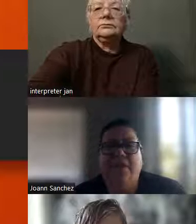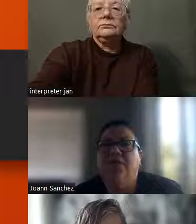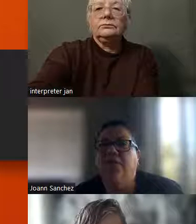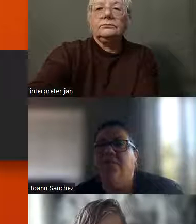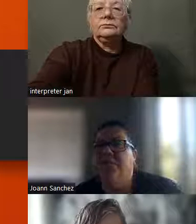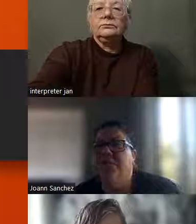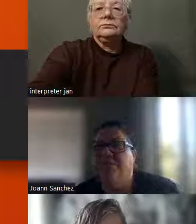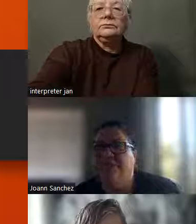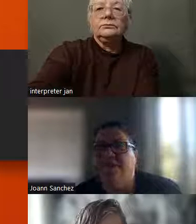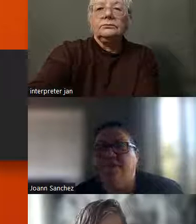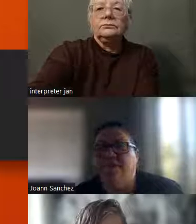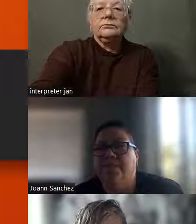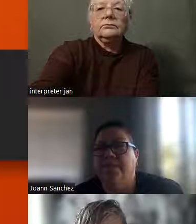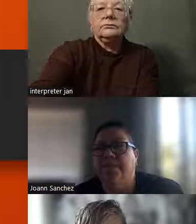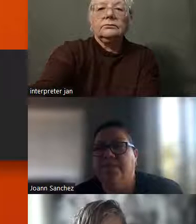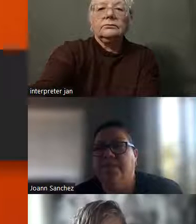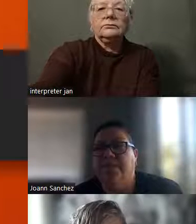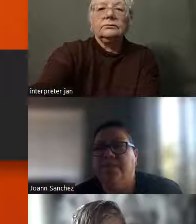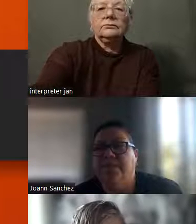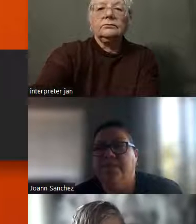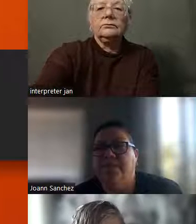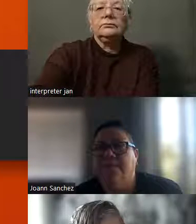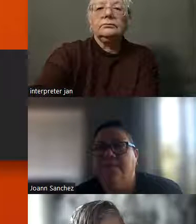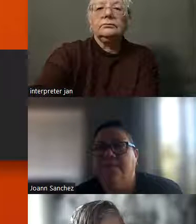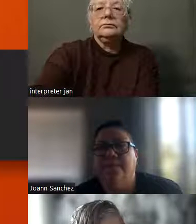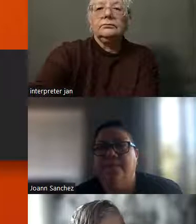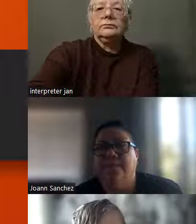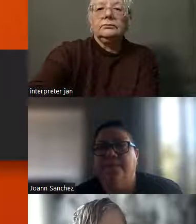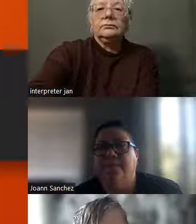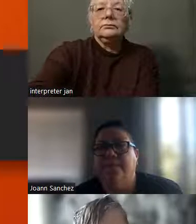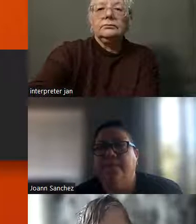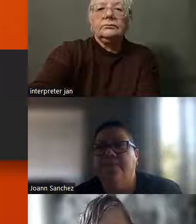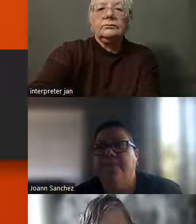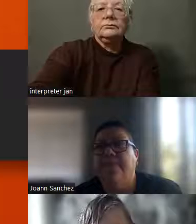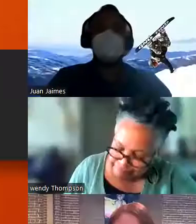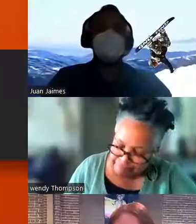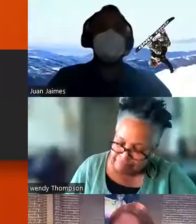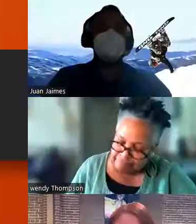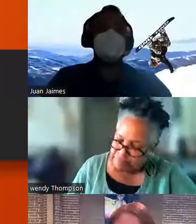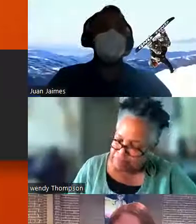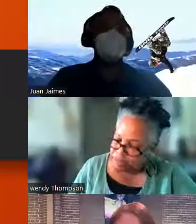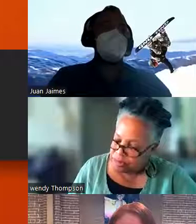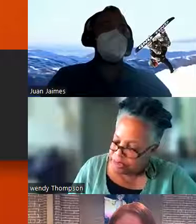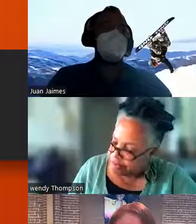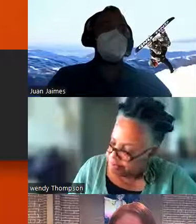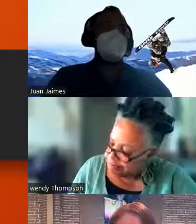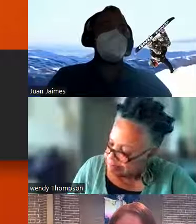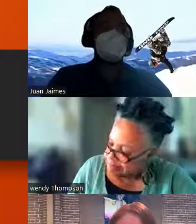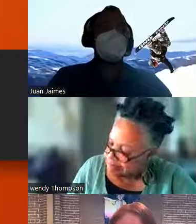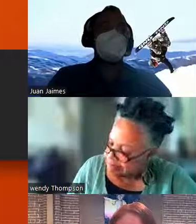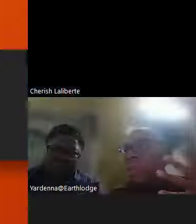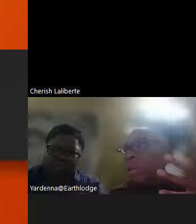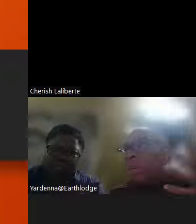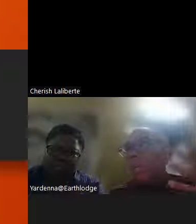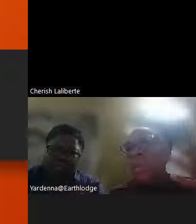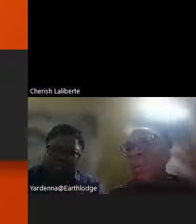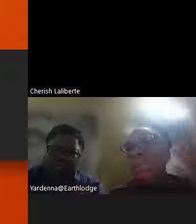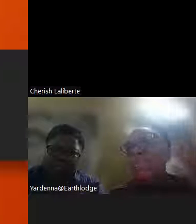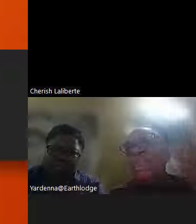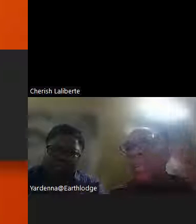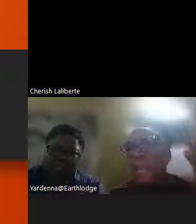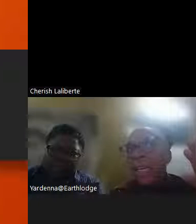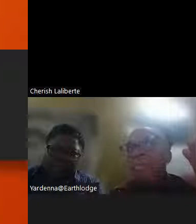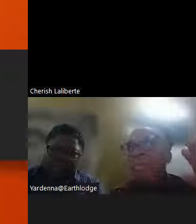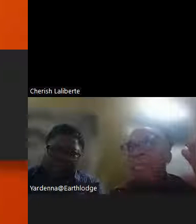We had a young person specifically that was here during one of our full moon ceremonies, and we had a talk with them, and